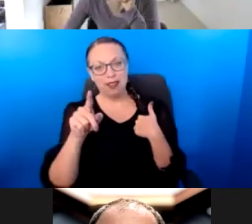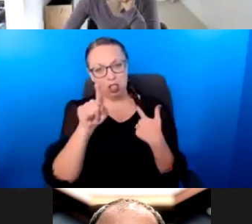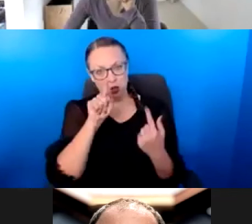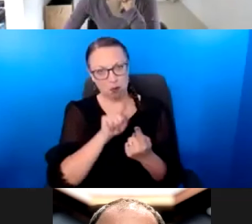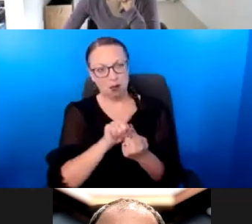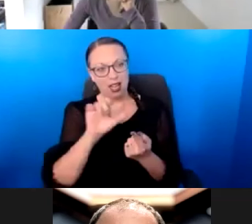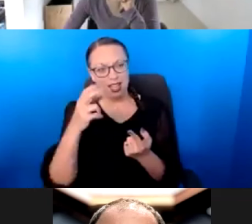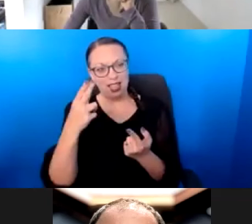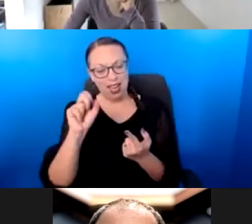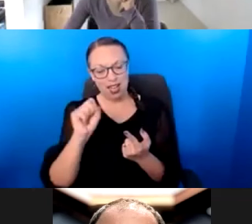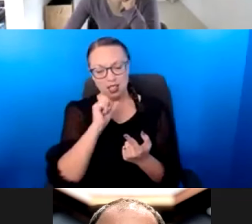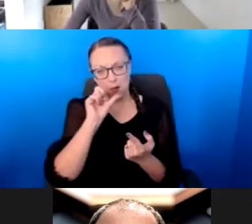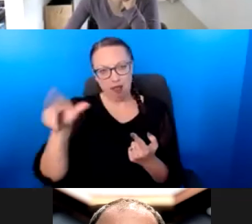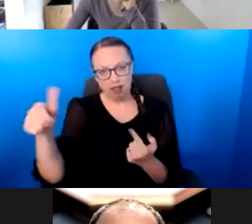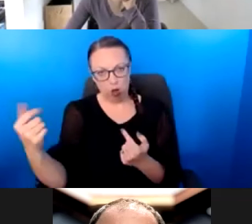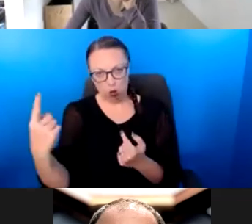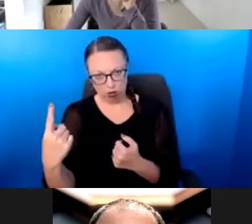the other one.